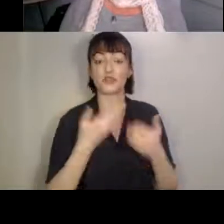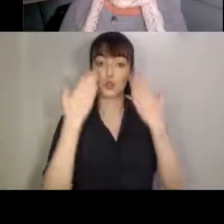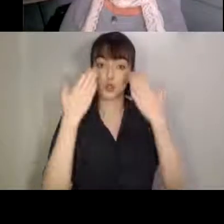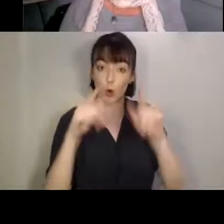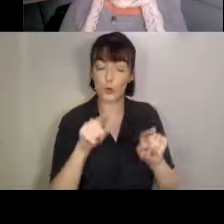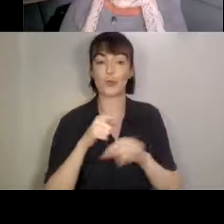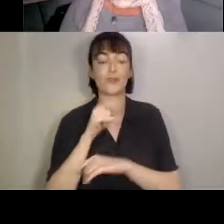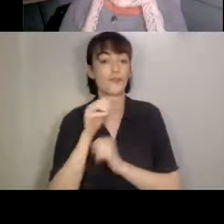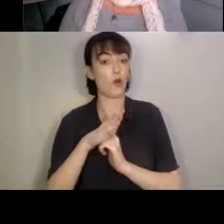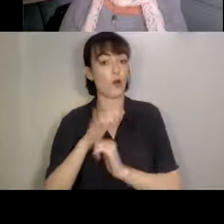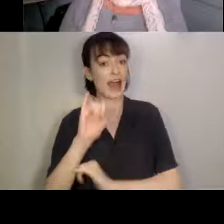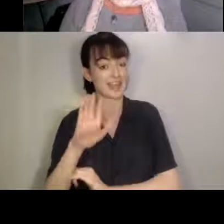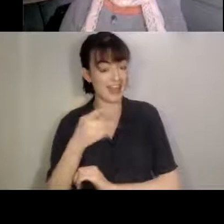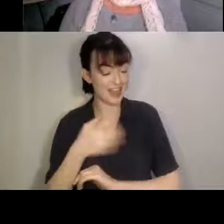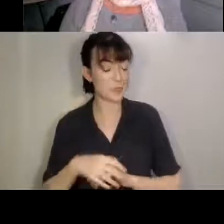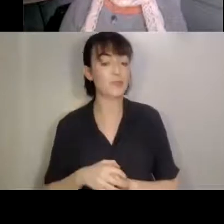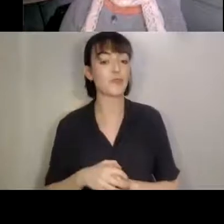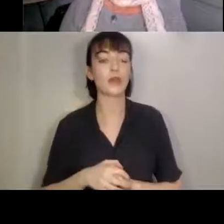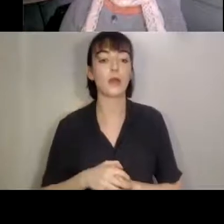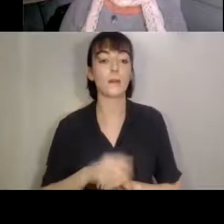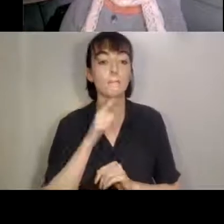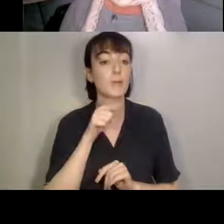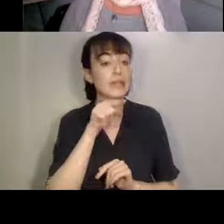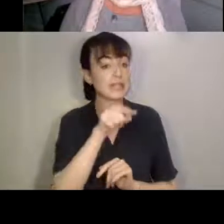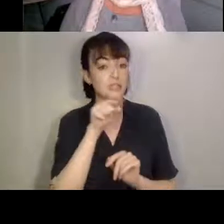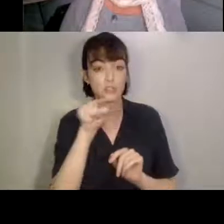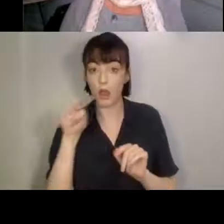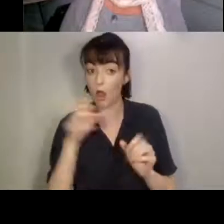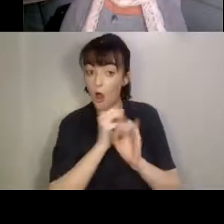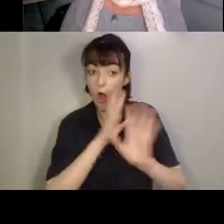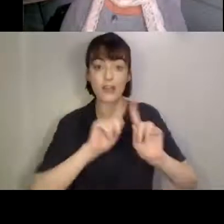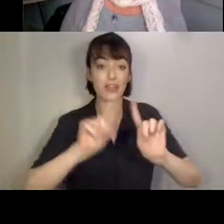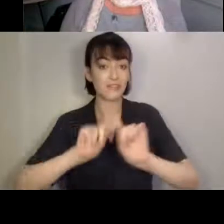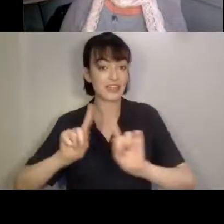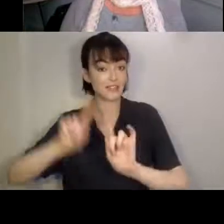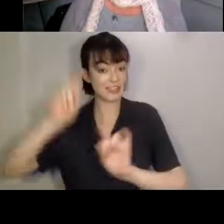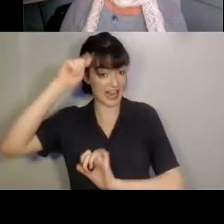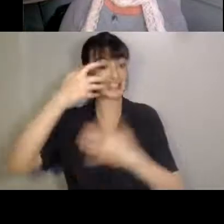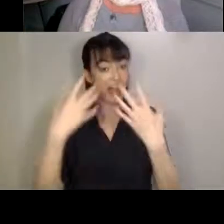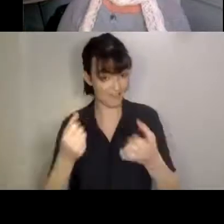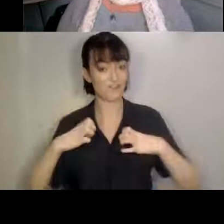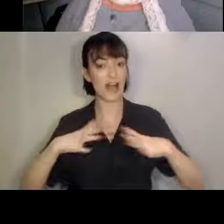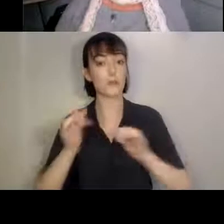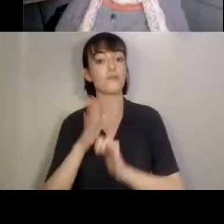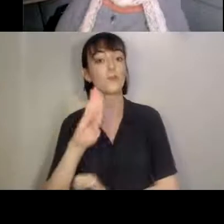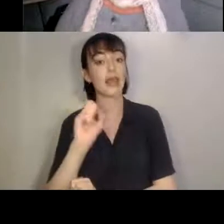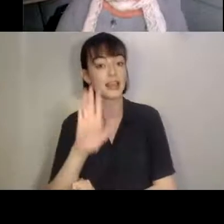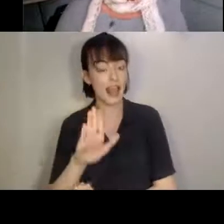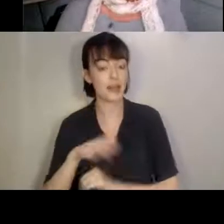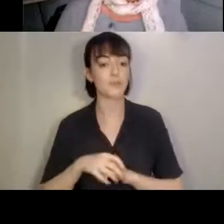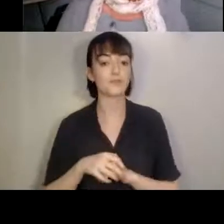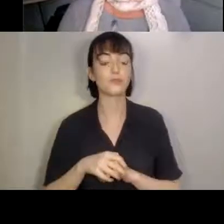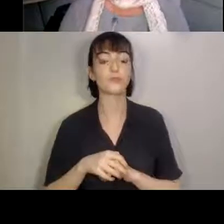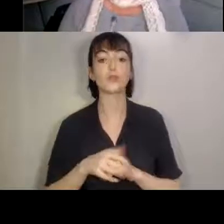Irish Sign Language here. So these are all the tests that are available for British Sign Language. The link at the bottom of the